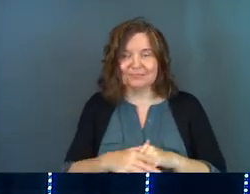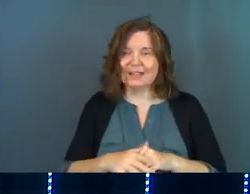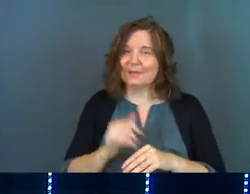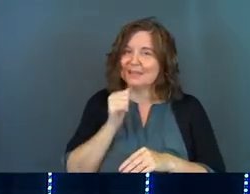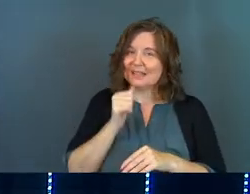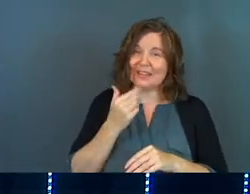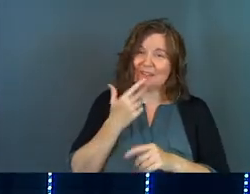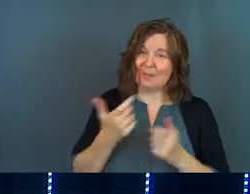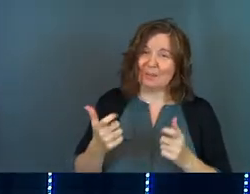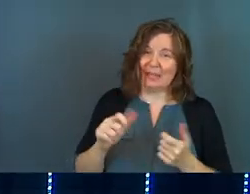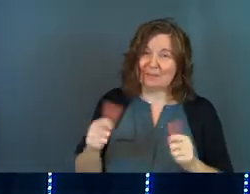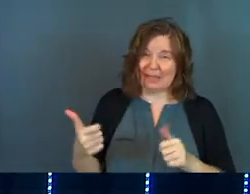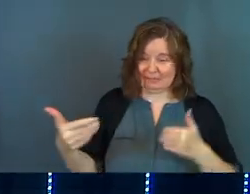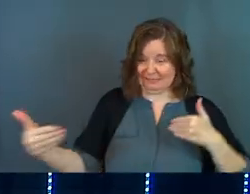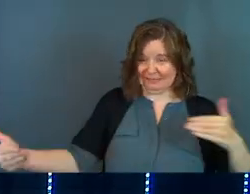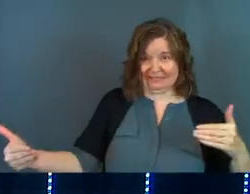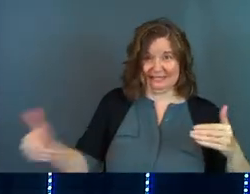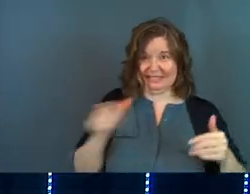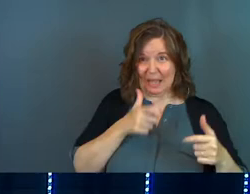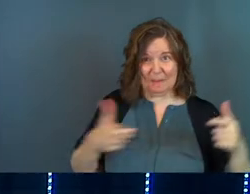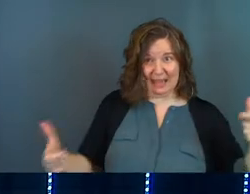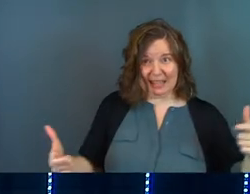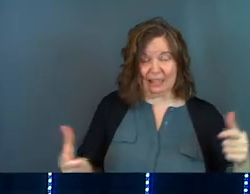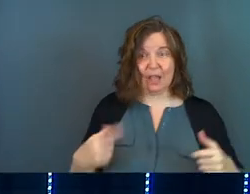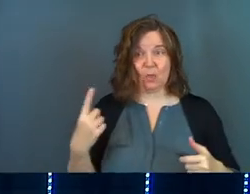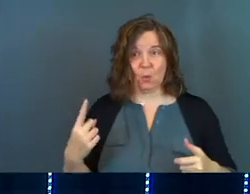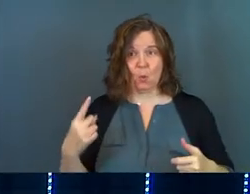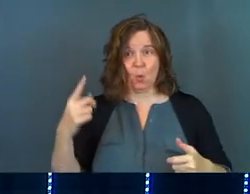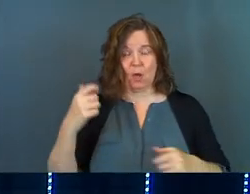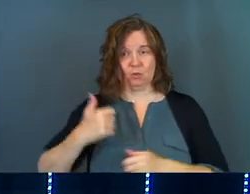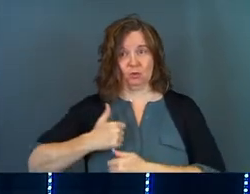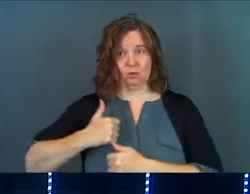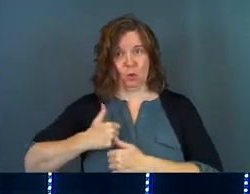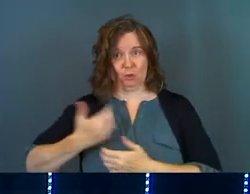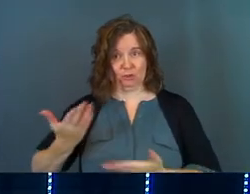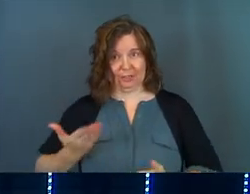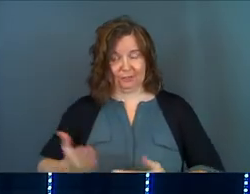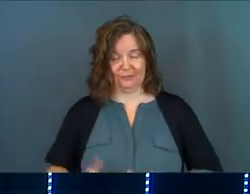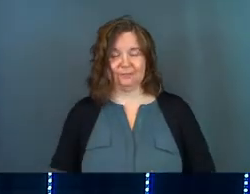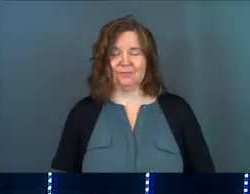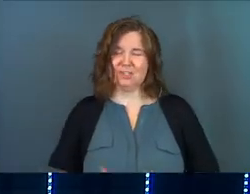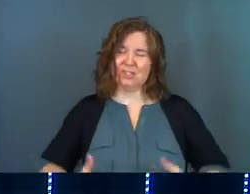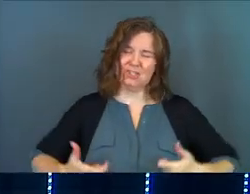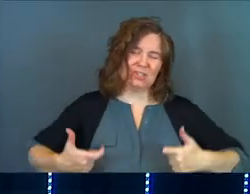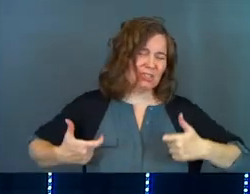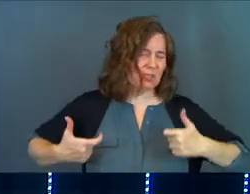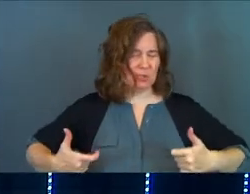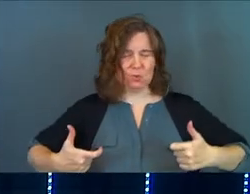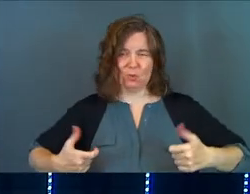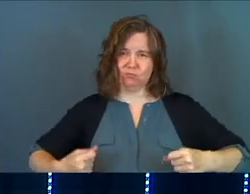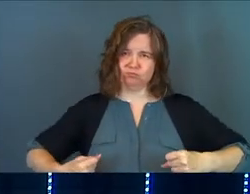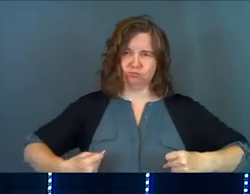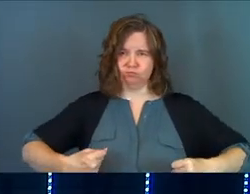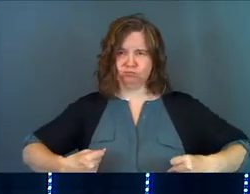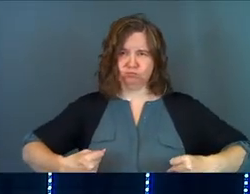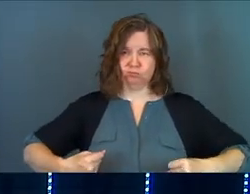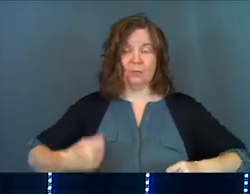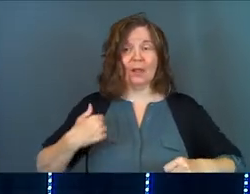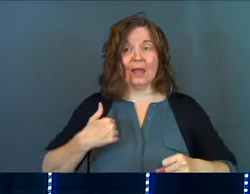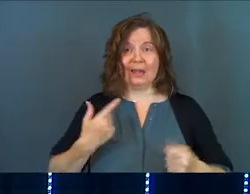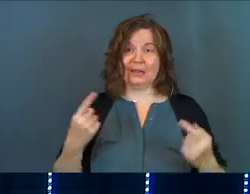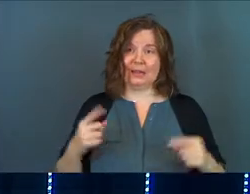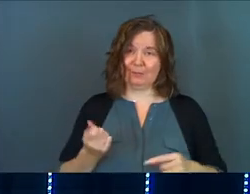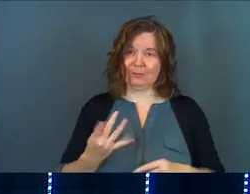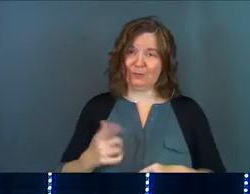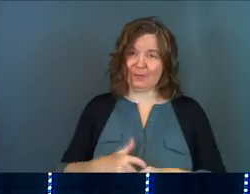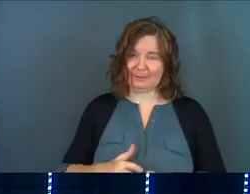And that's not a very big baptismal. And there was this one soldier here, huge guy, and it's